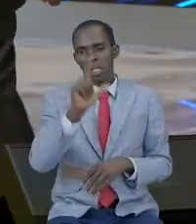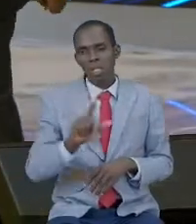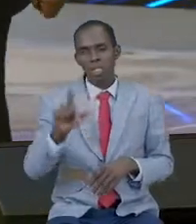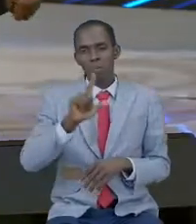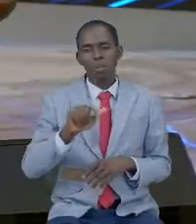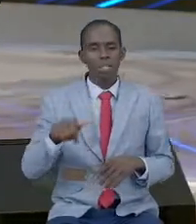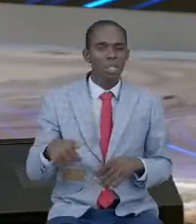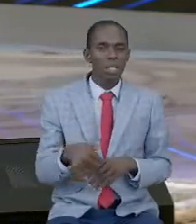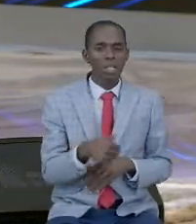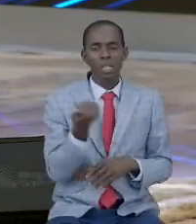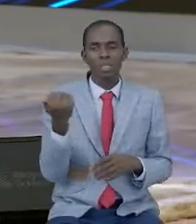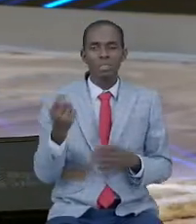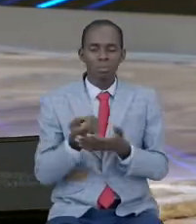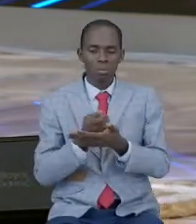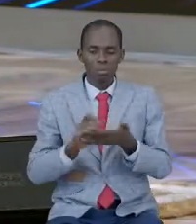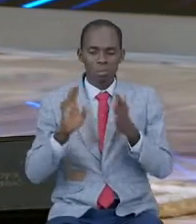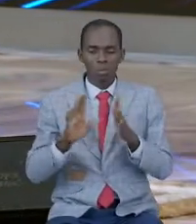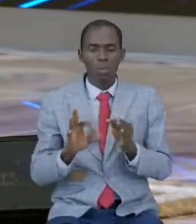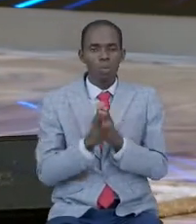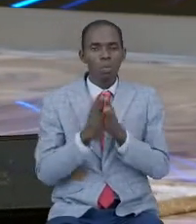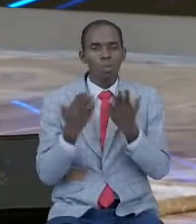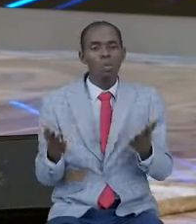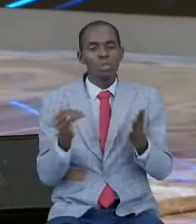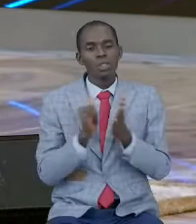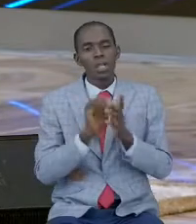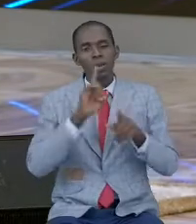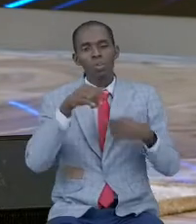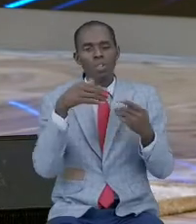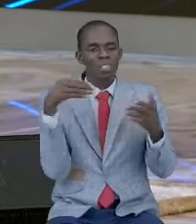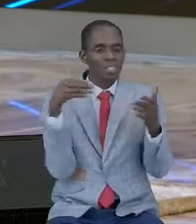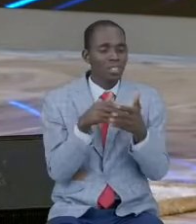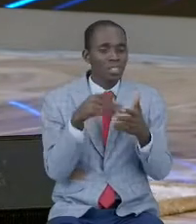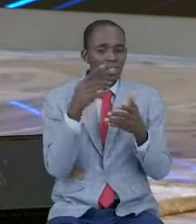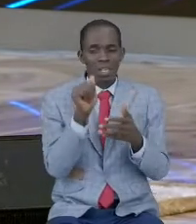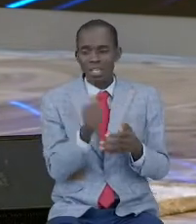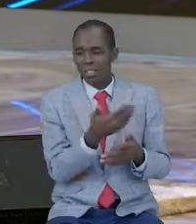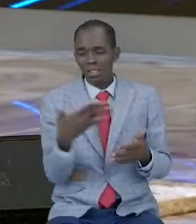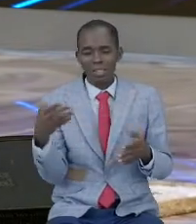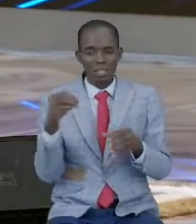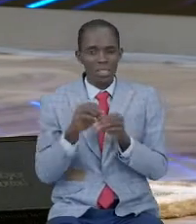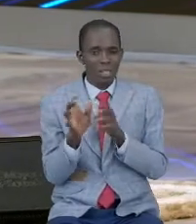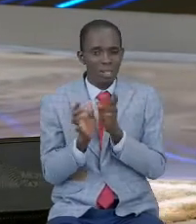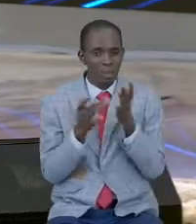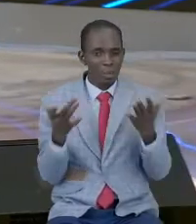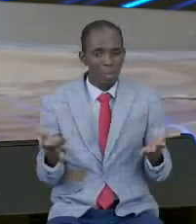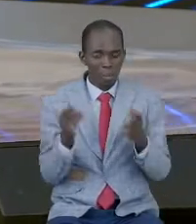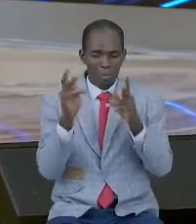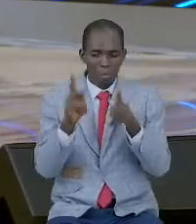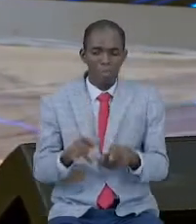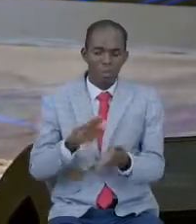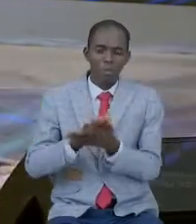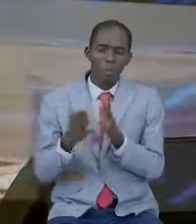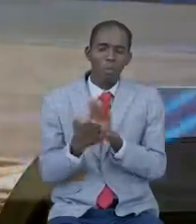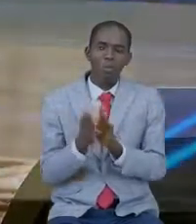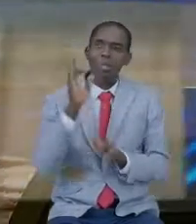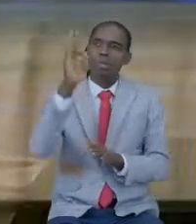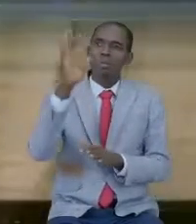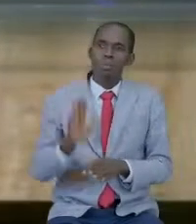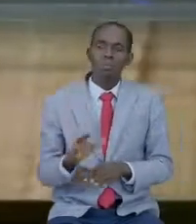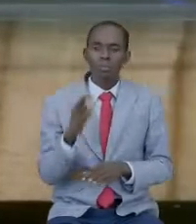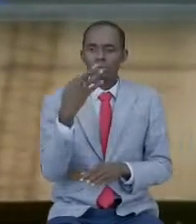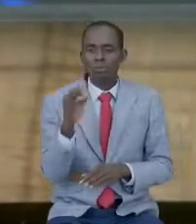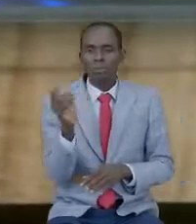goes against anything in the Bible is a preacher of error. is